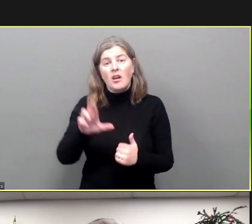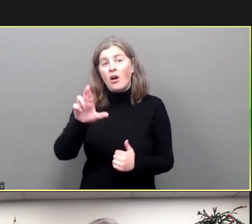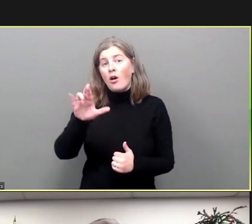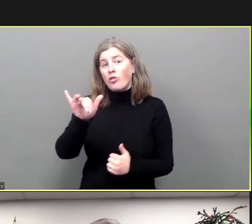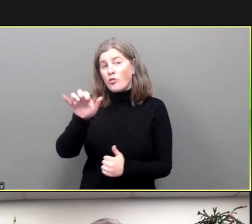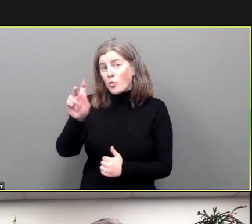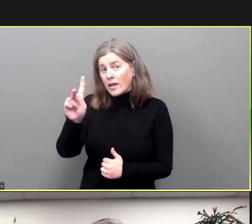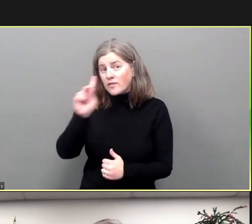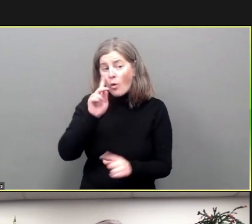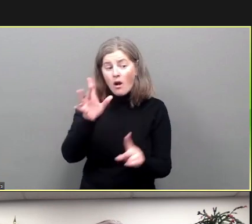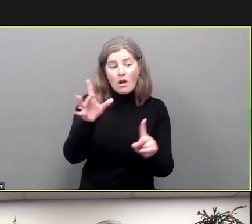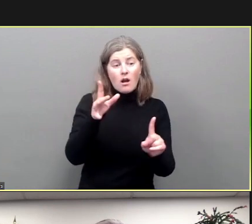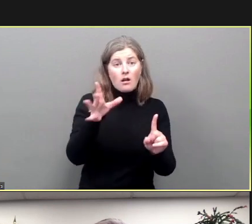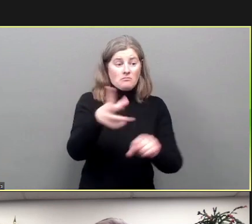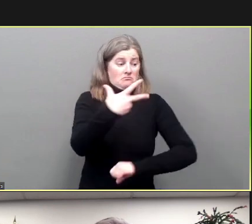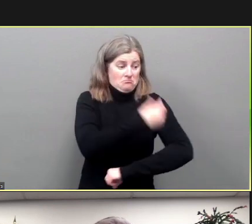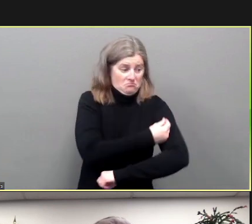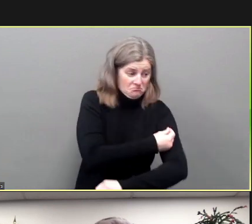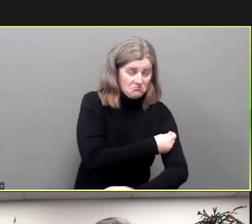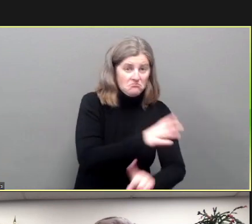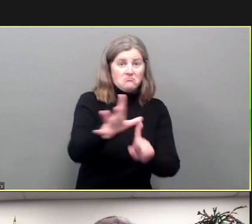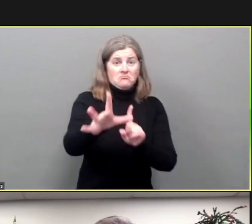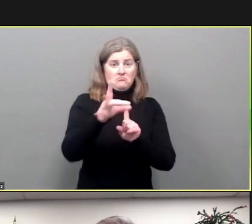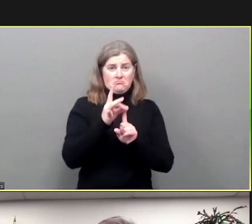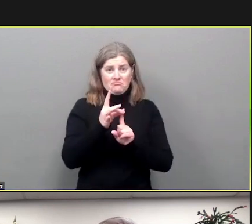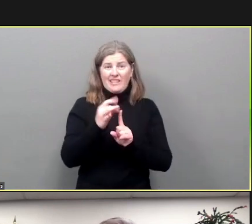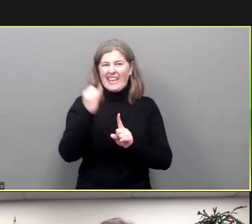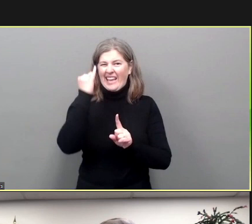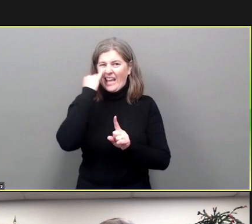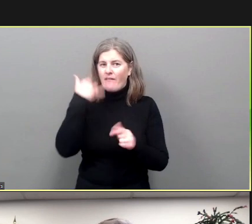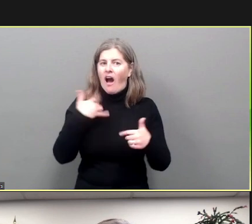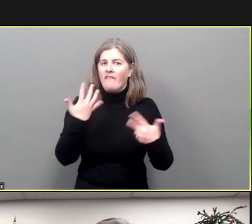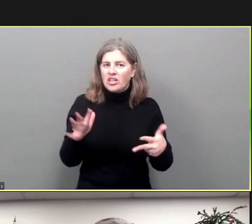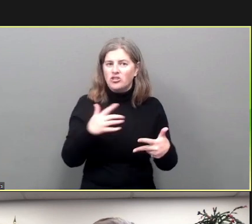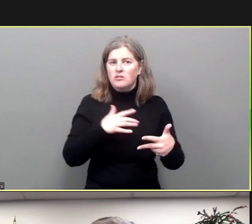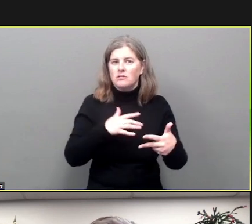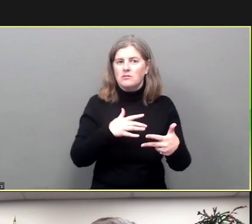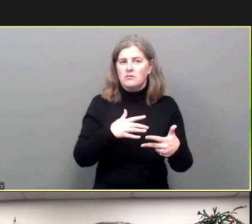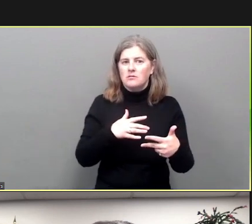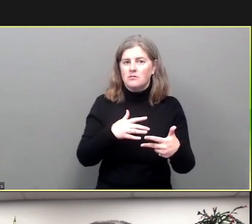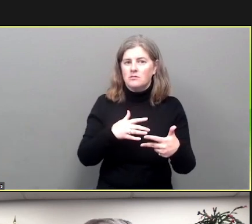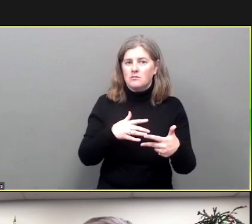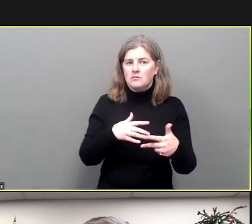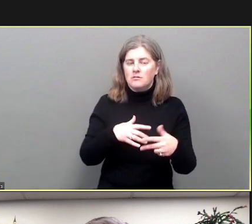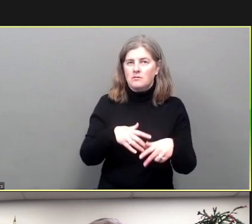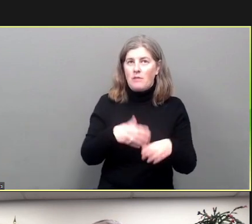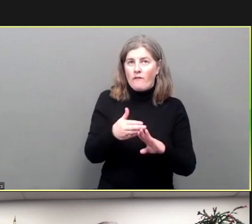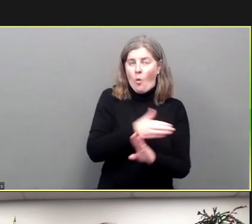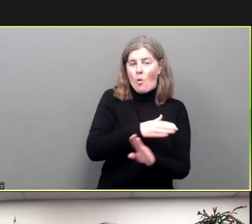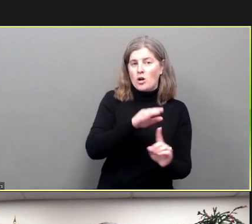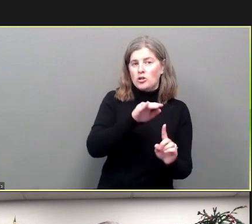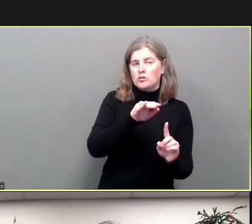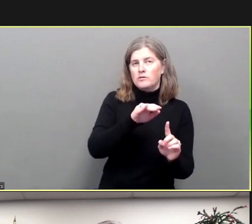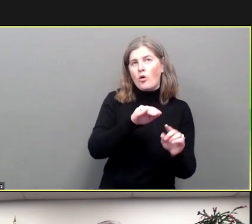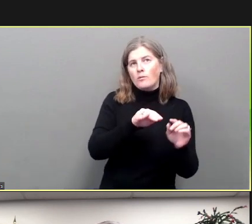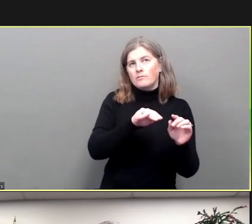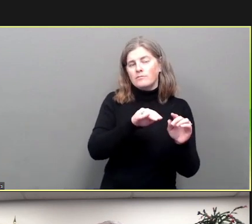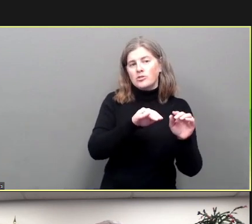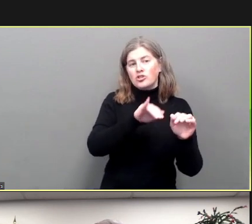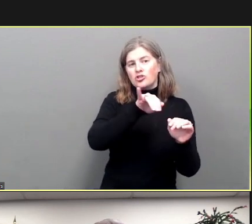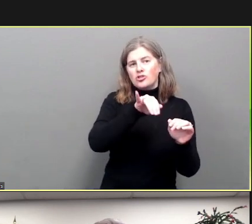vaccine breakthrough case, if you've completed your vaccine series prior to 6/1, so basically 6 months